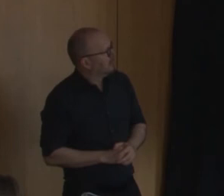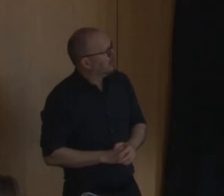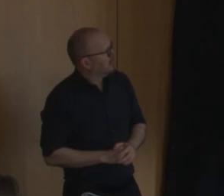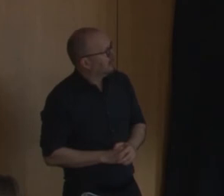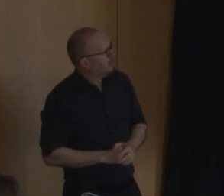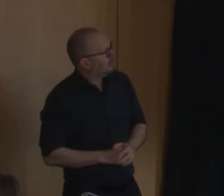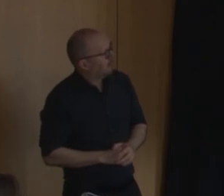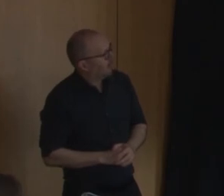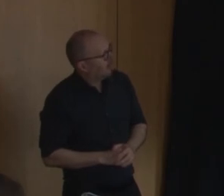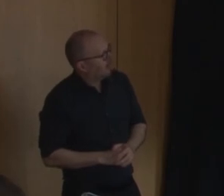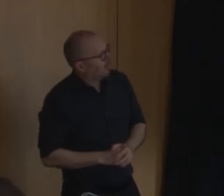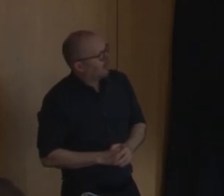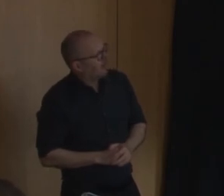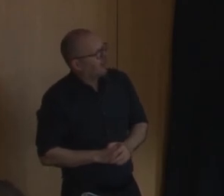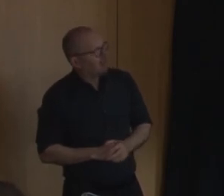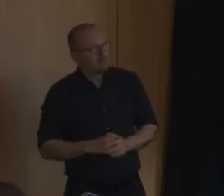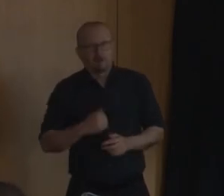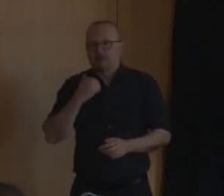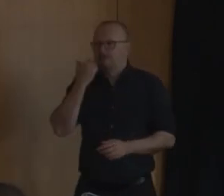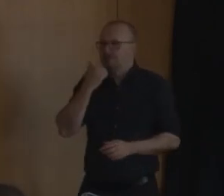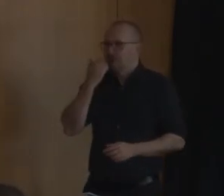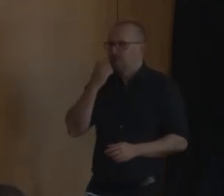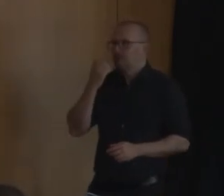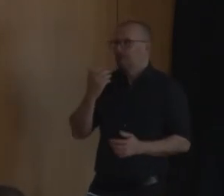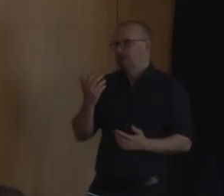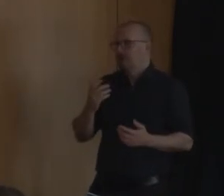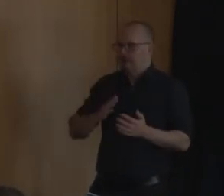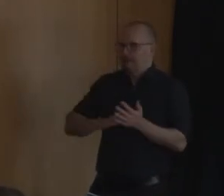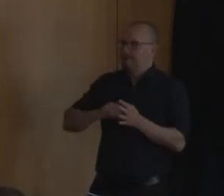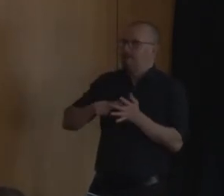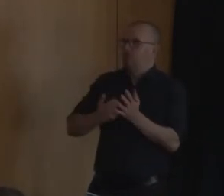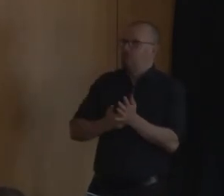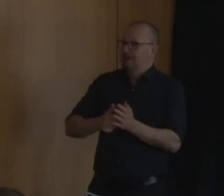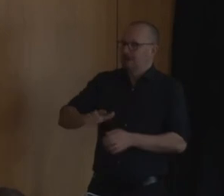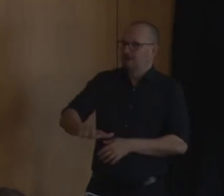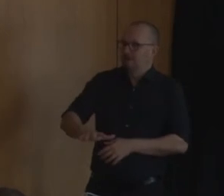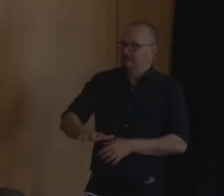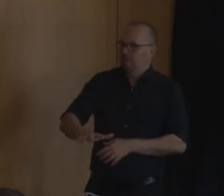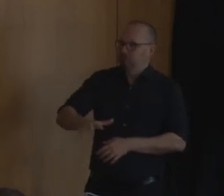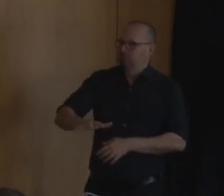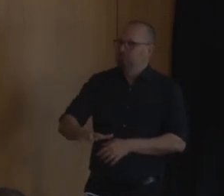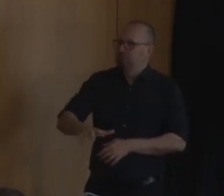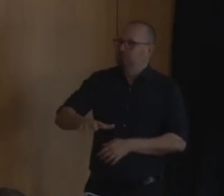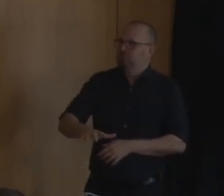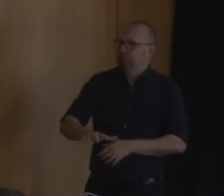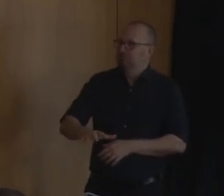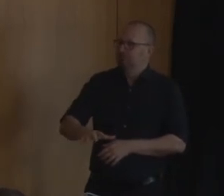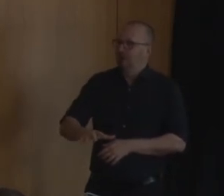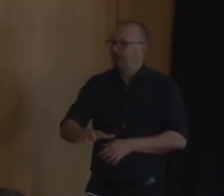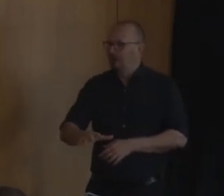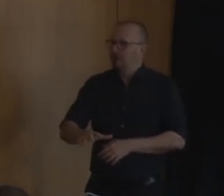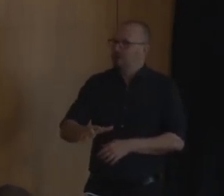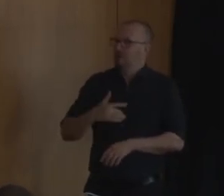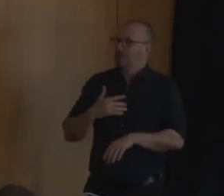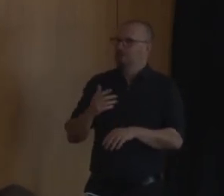activator, we included sound and haptic feedback as part of the payoff for interaction. And the nature of that touch was important too.